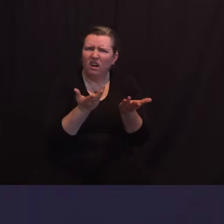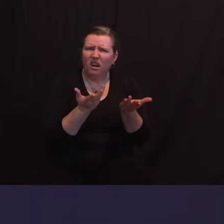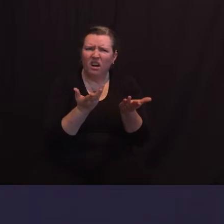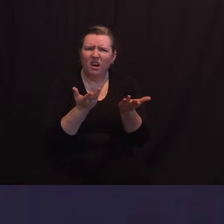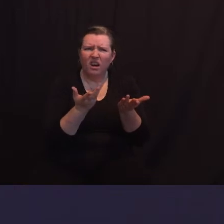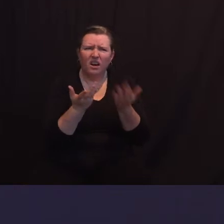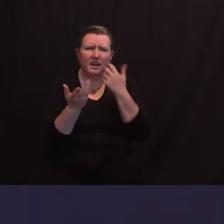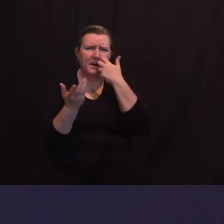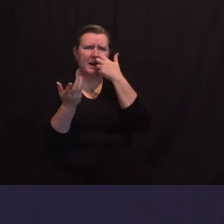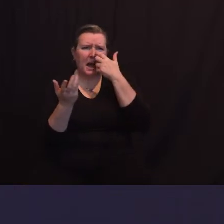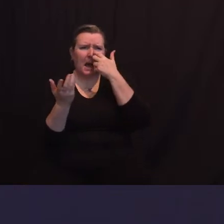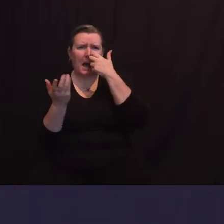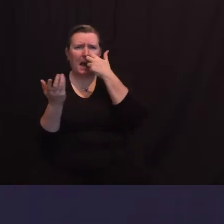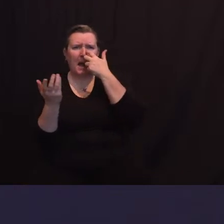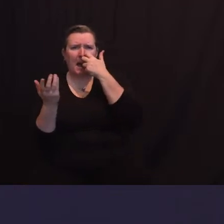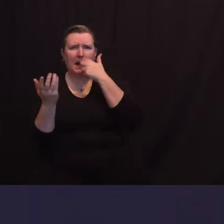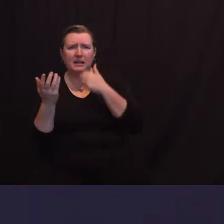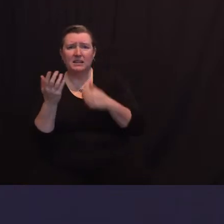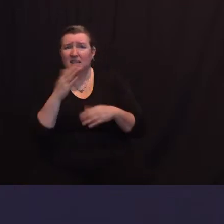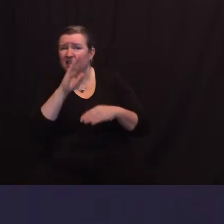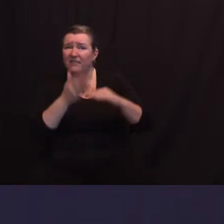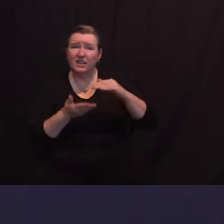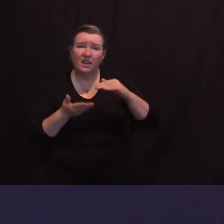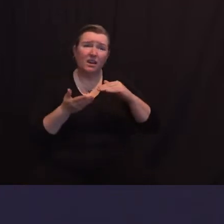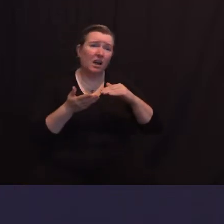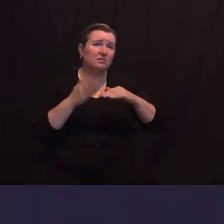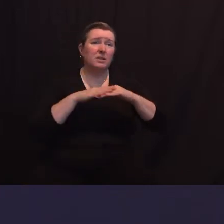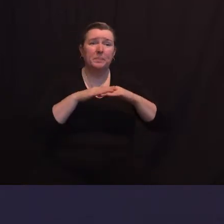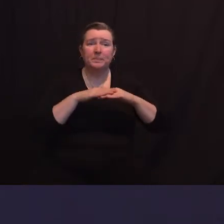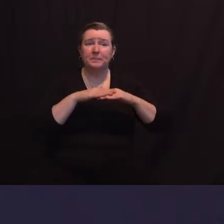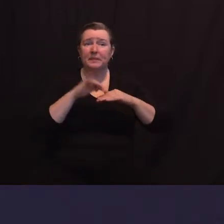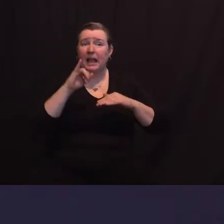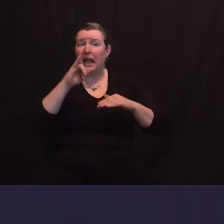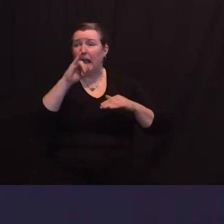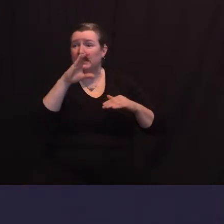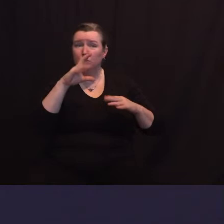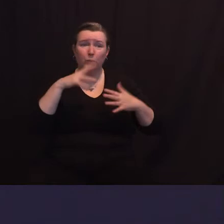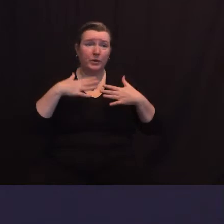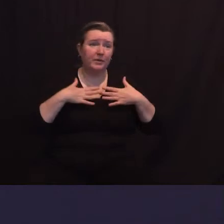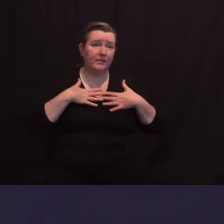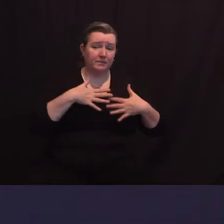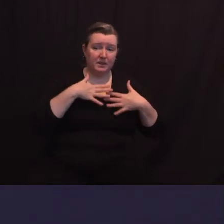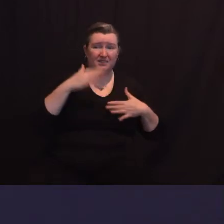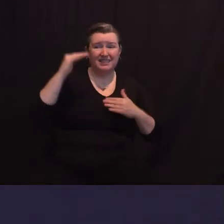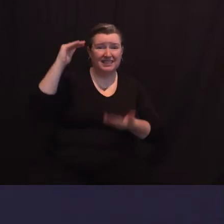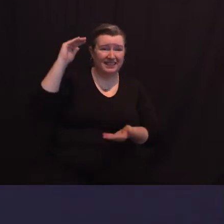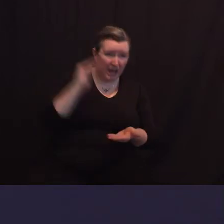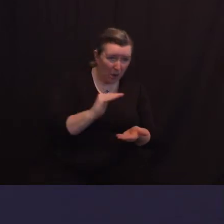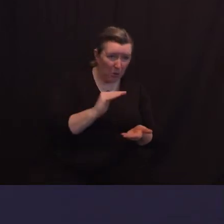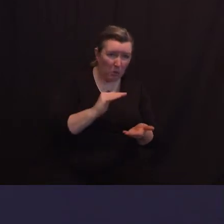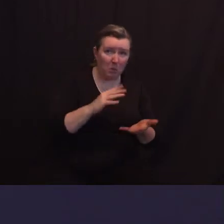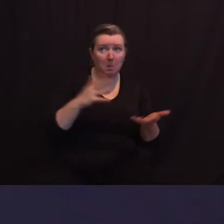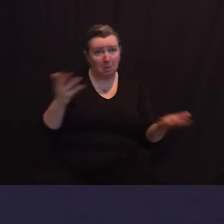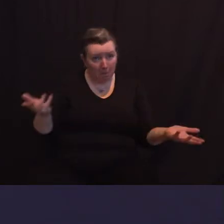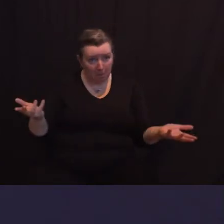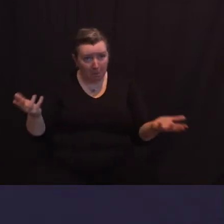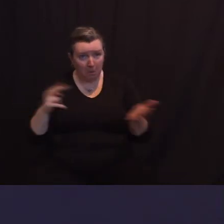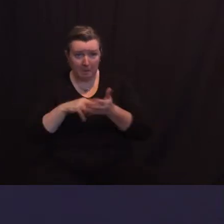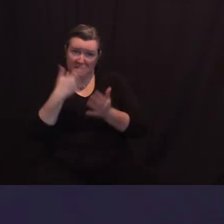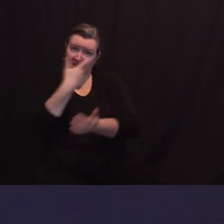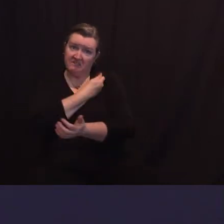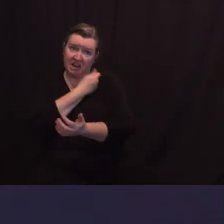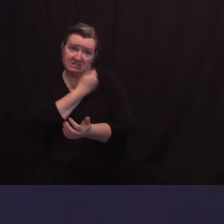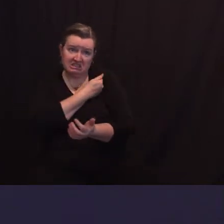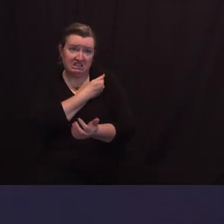while the ICUs and the ventilators are down a bit, and this may reflect that we have more vaccinations going on, people are protected from severe